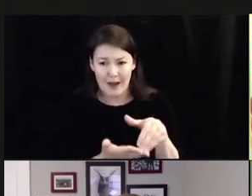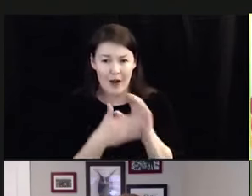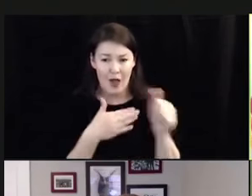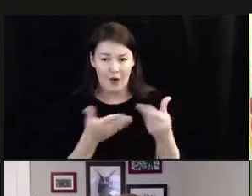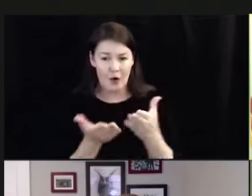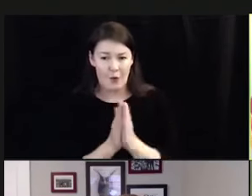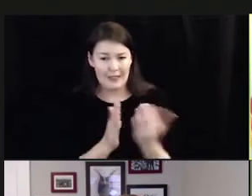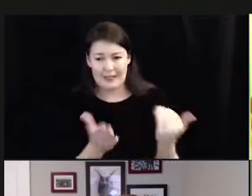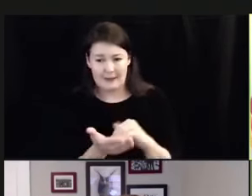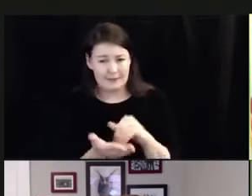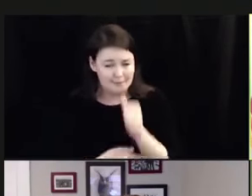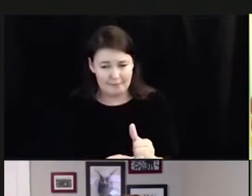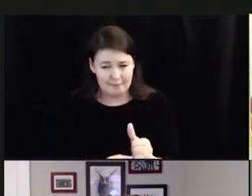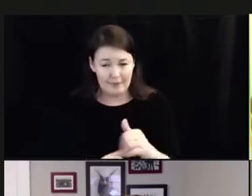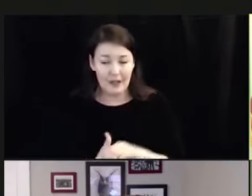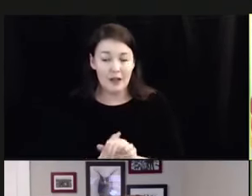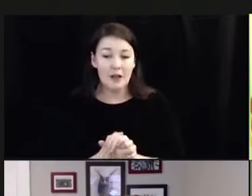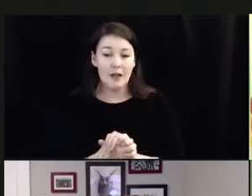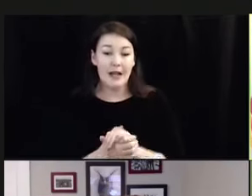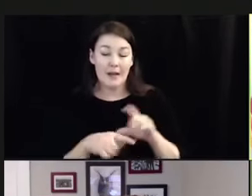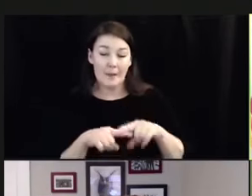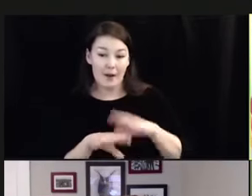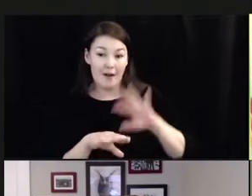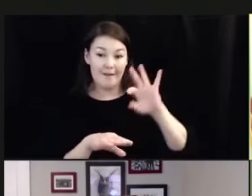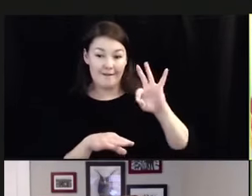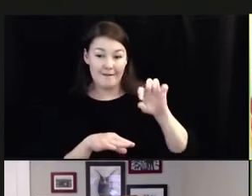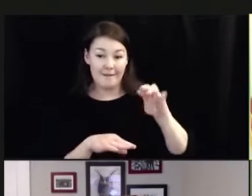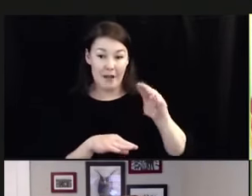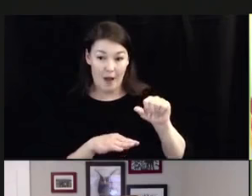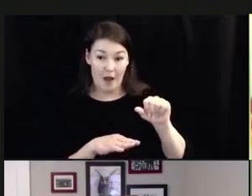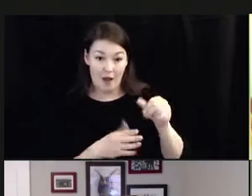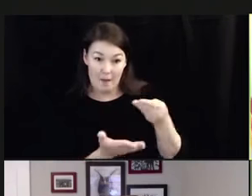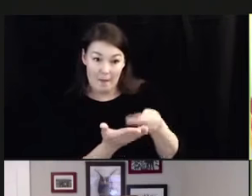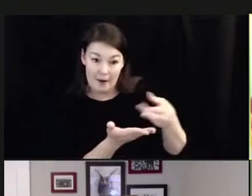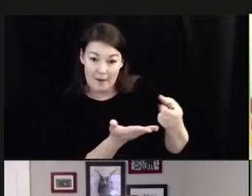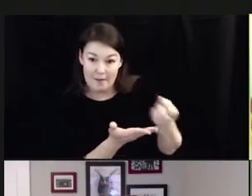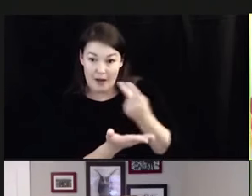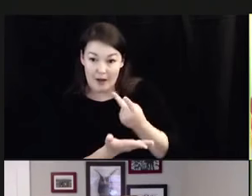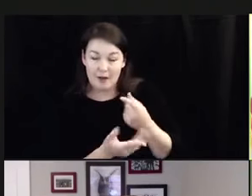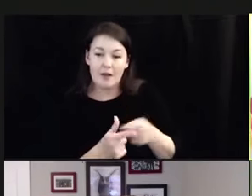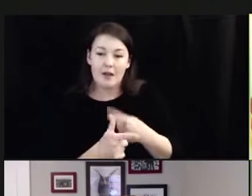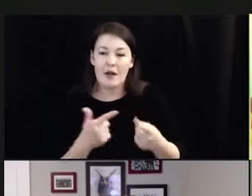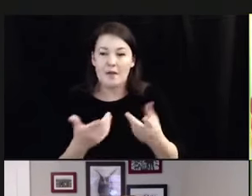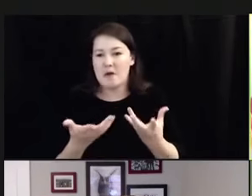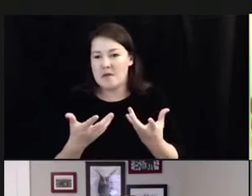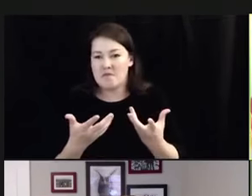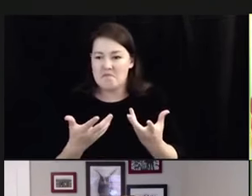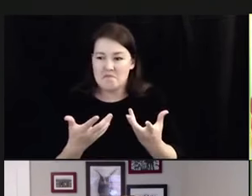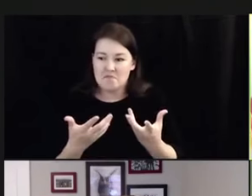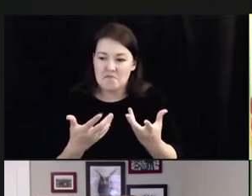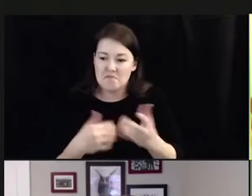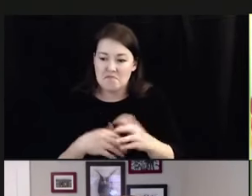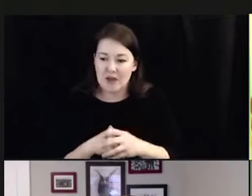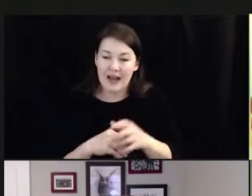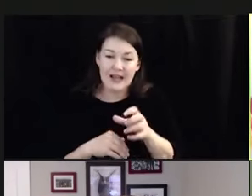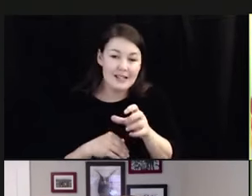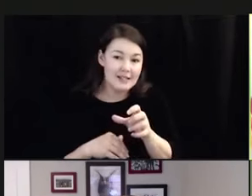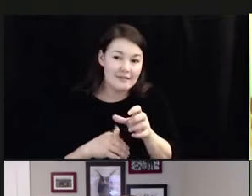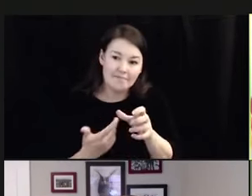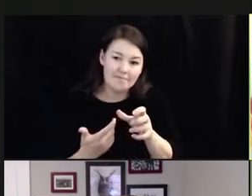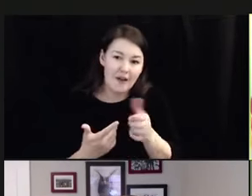FEMA reimbursements wind up, there could be additional needs in the low to mid tens of millions for the state COVID response.